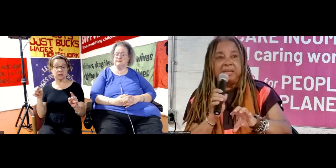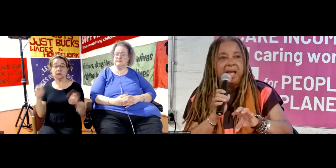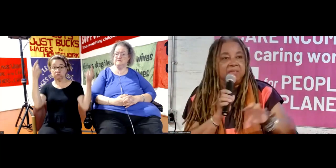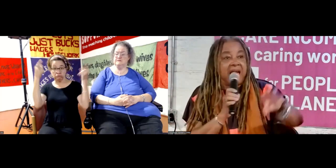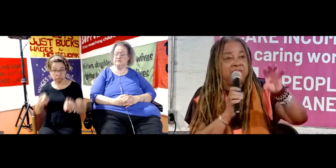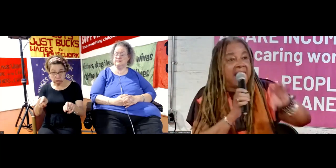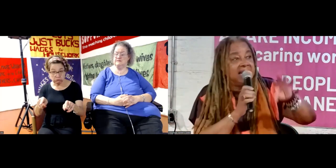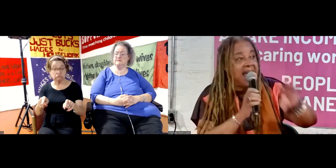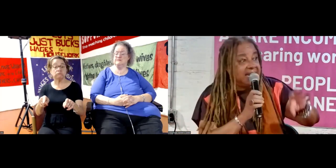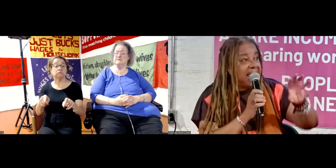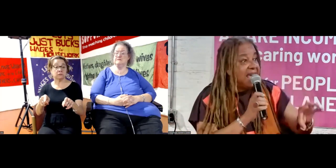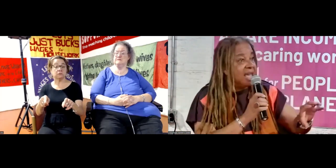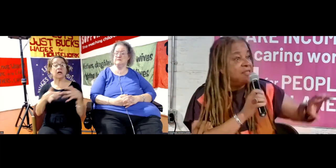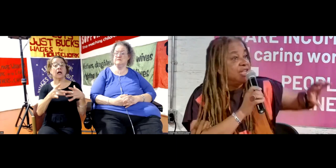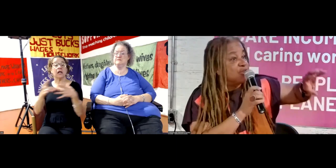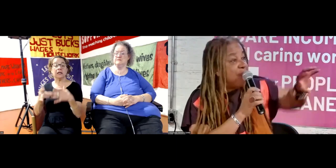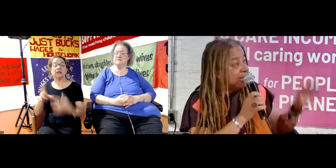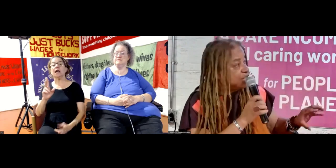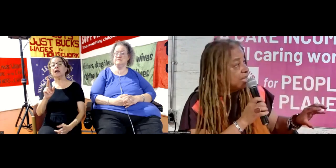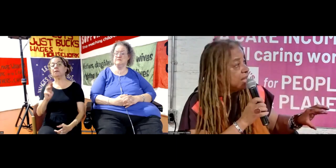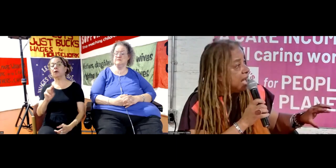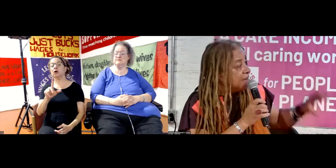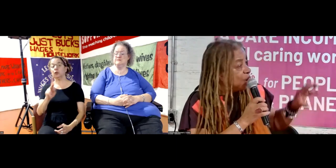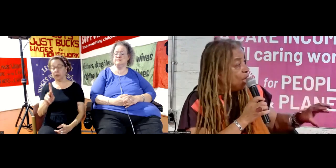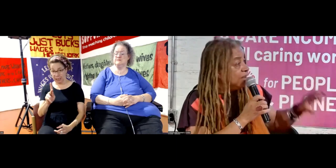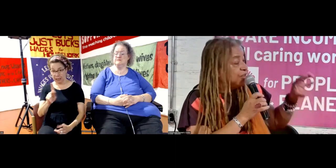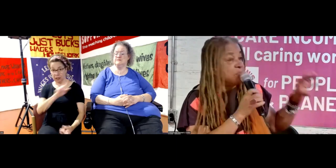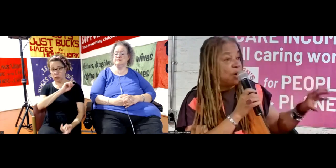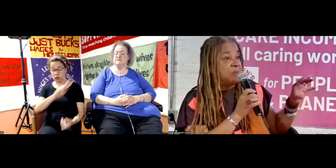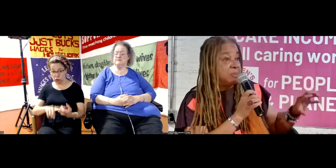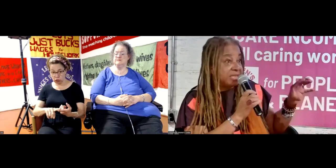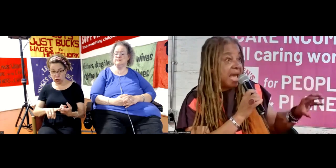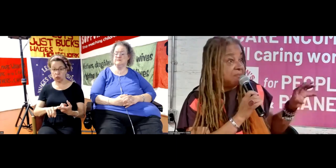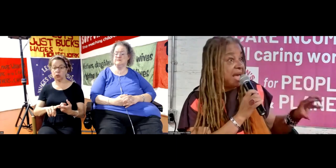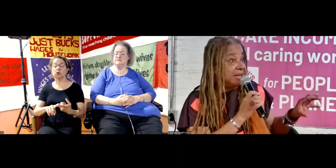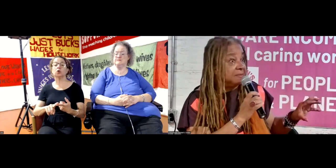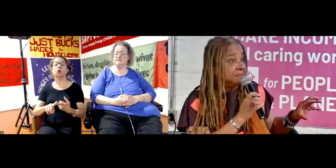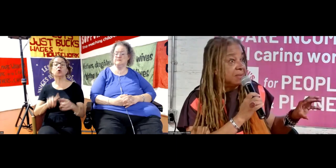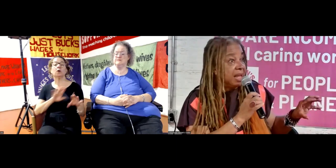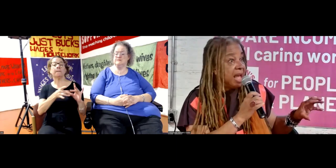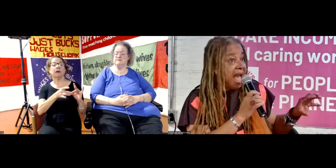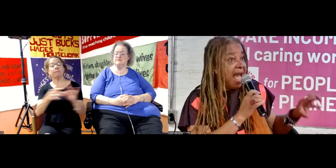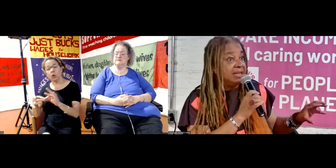confrontation that then led King in the direction of calling for the Poor People's Campaign.